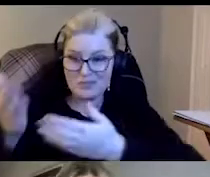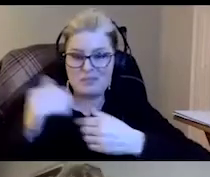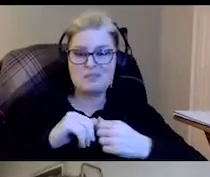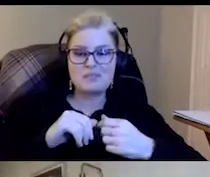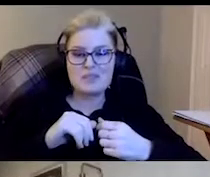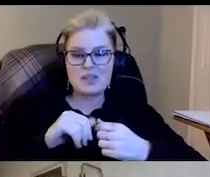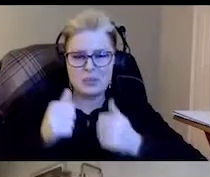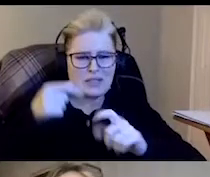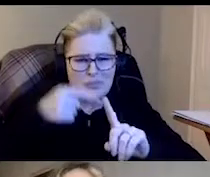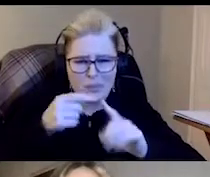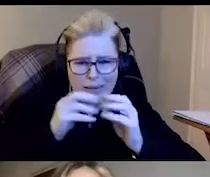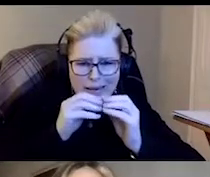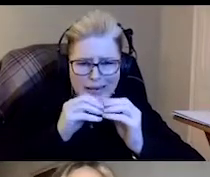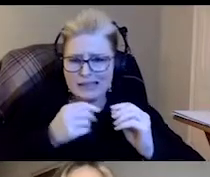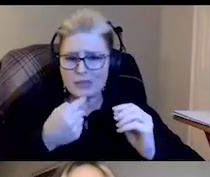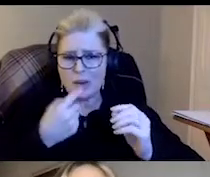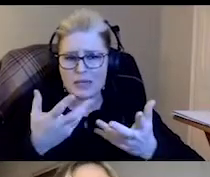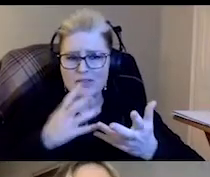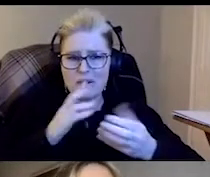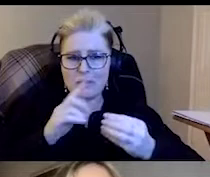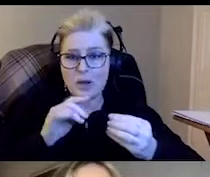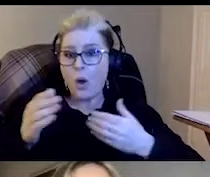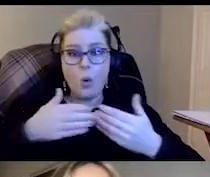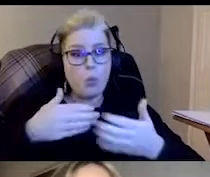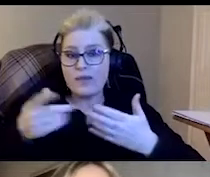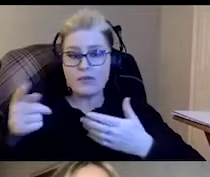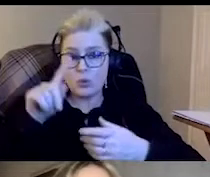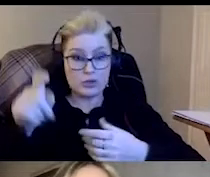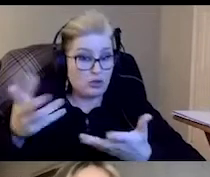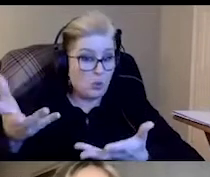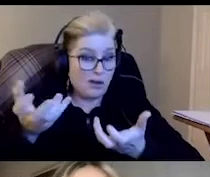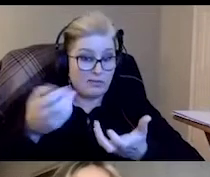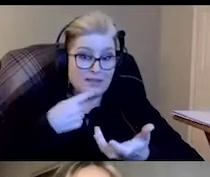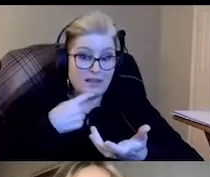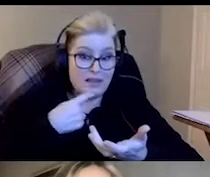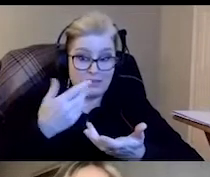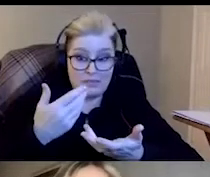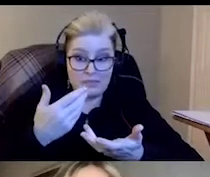which point was it that I made that was whatever was, question you want to make?